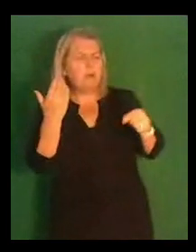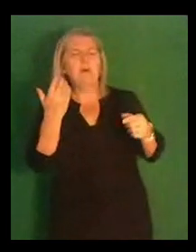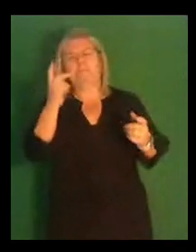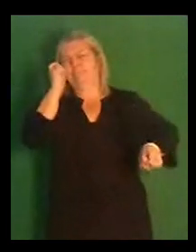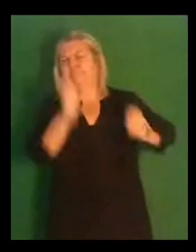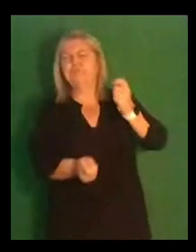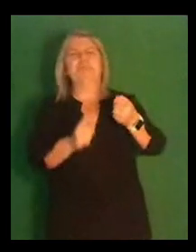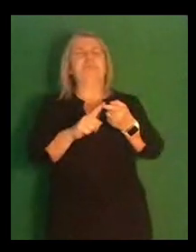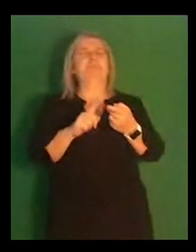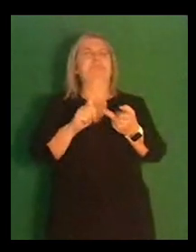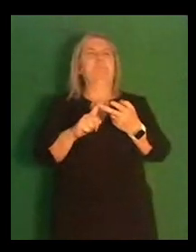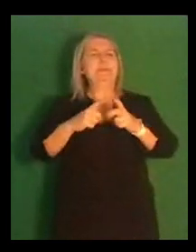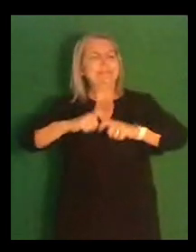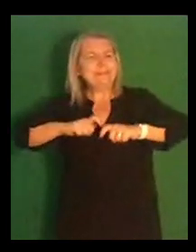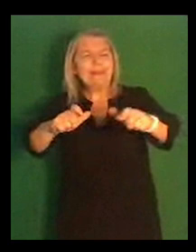question.